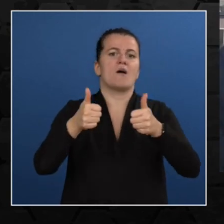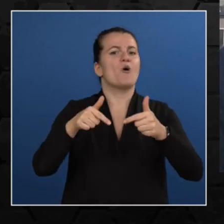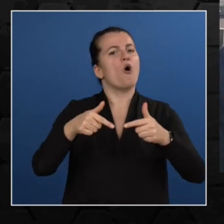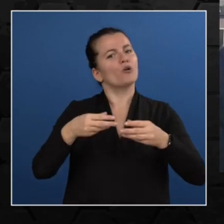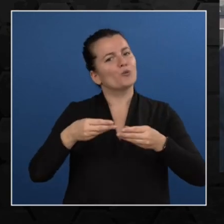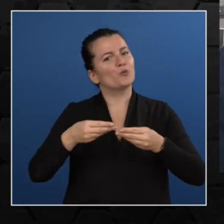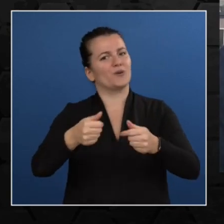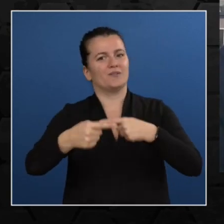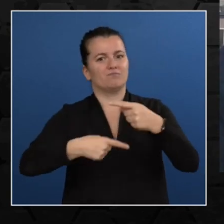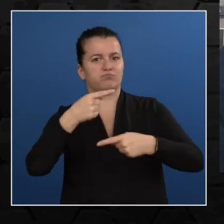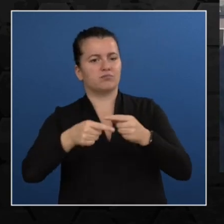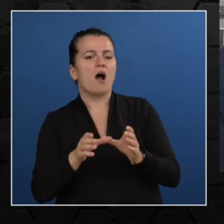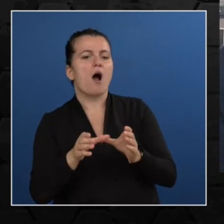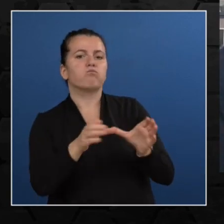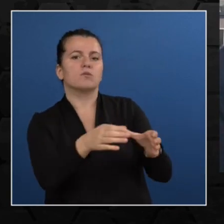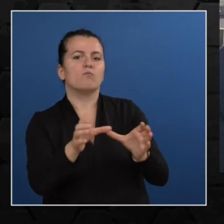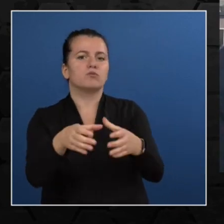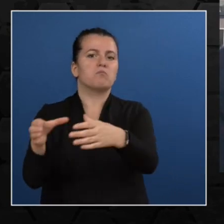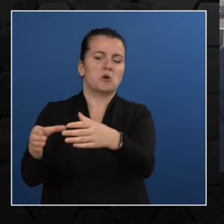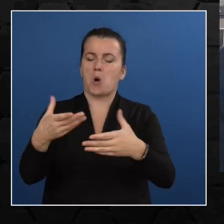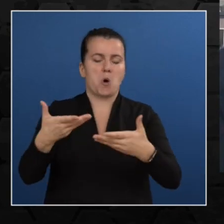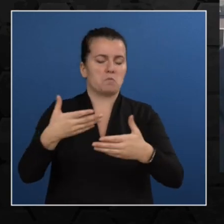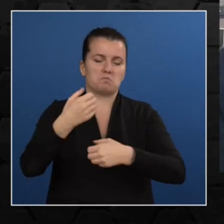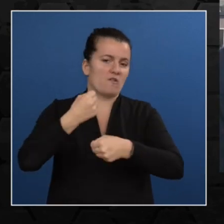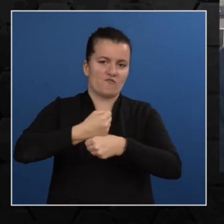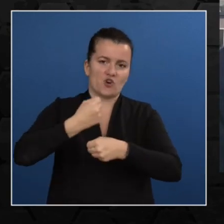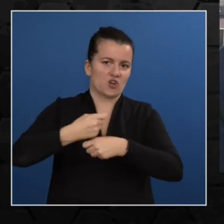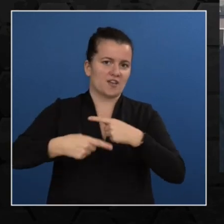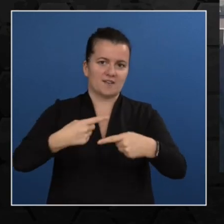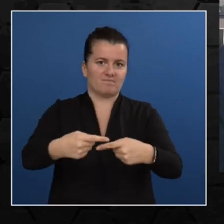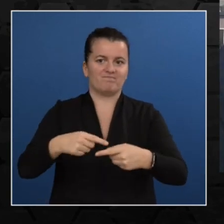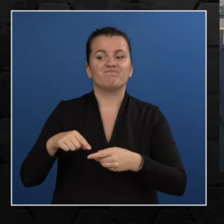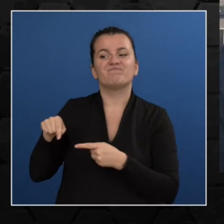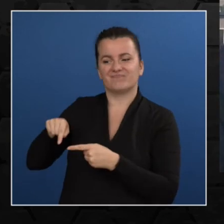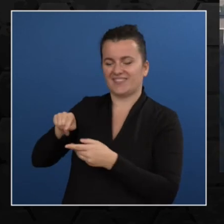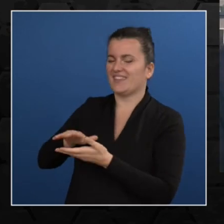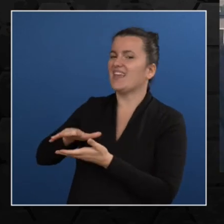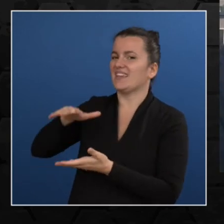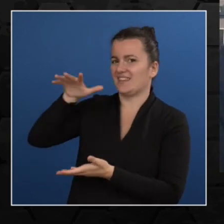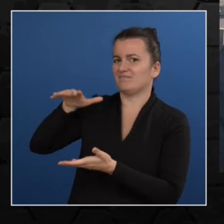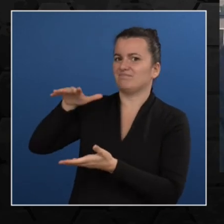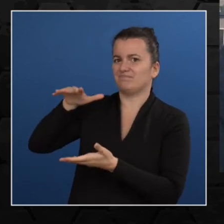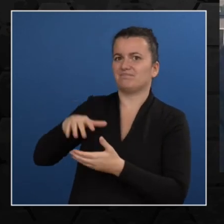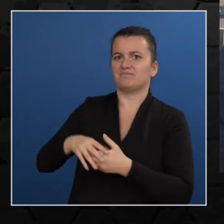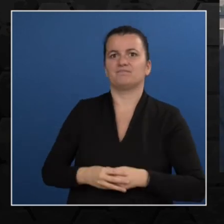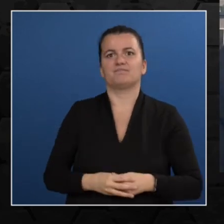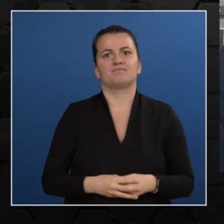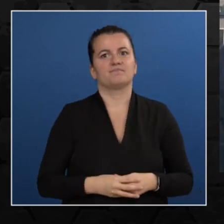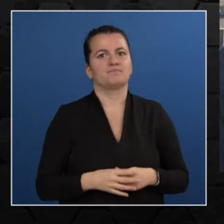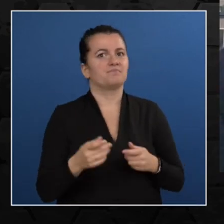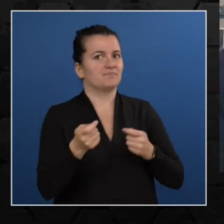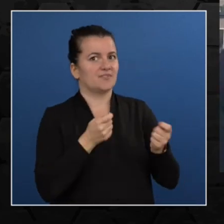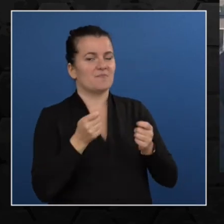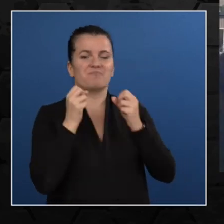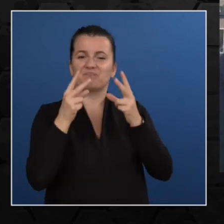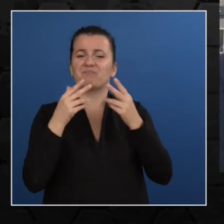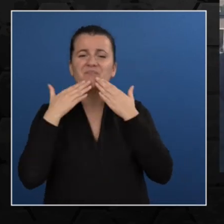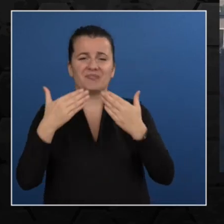said. That is exactly correct. So we need to move on to the next session.